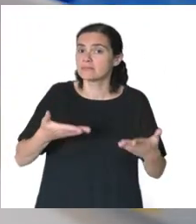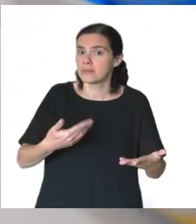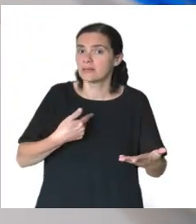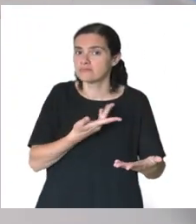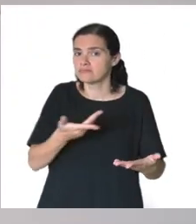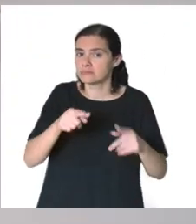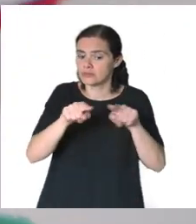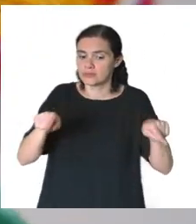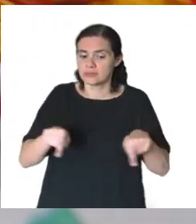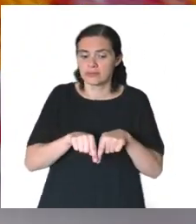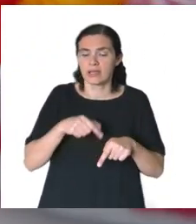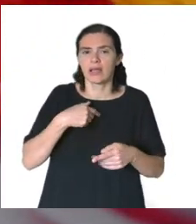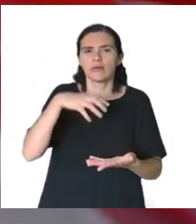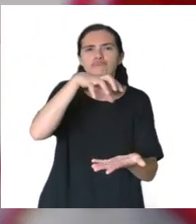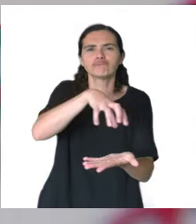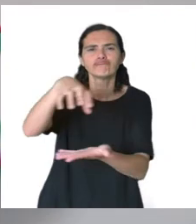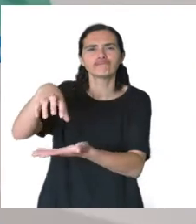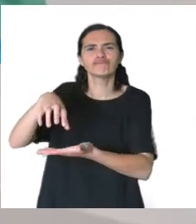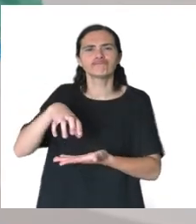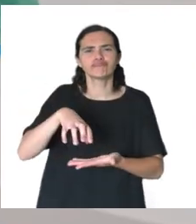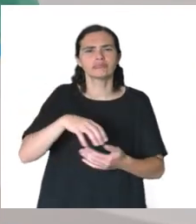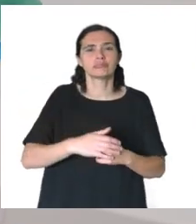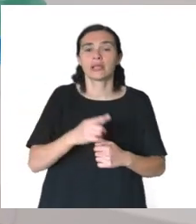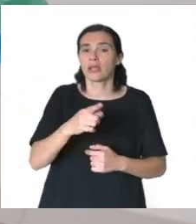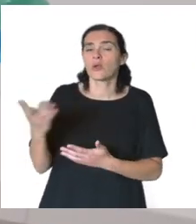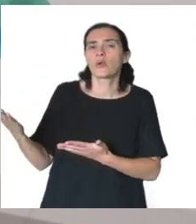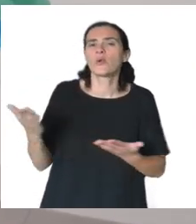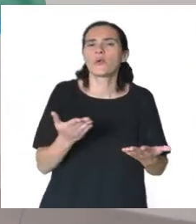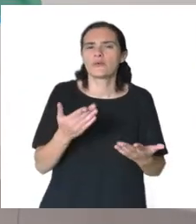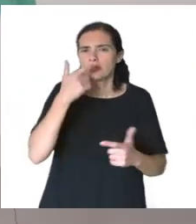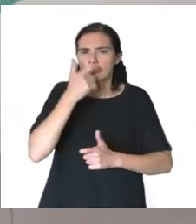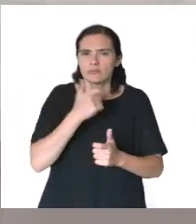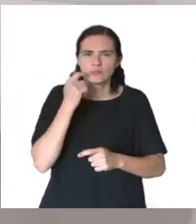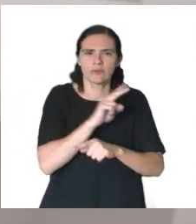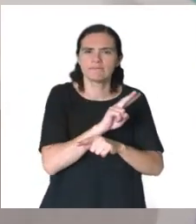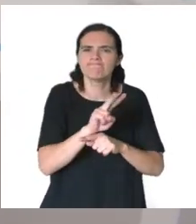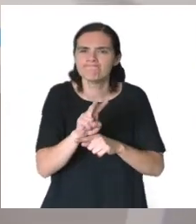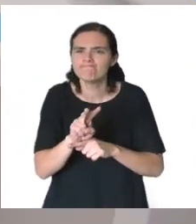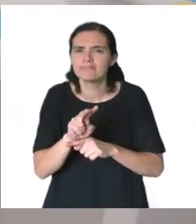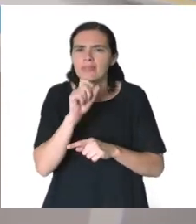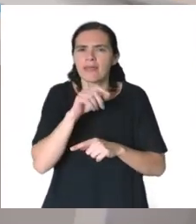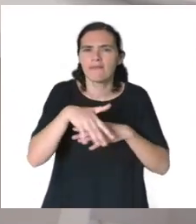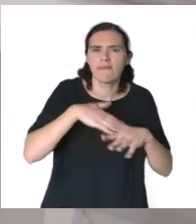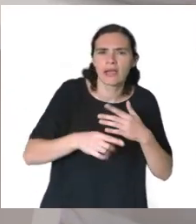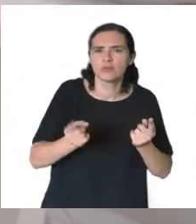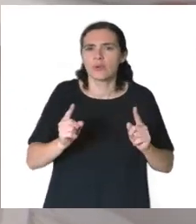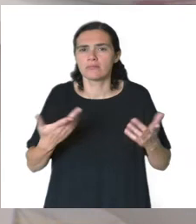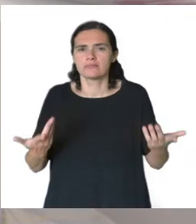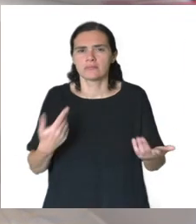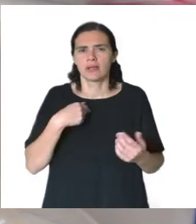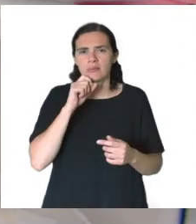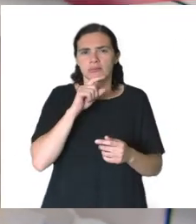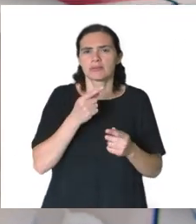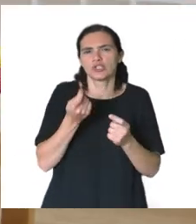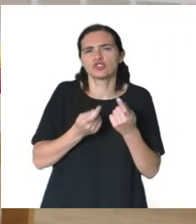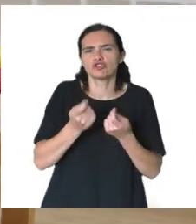Here again, we are in a room, in an installation that is an invitation for visitors to act or not.